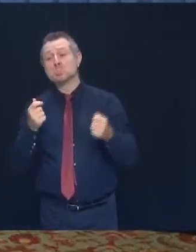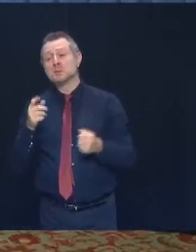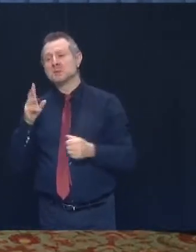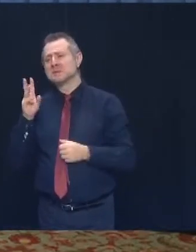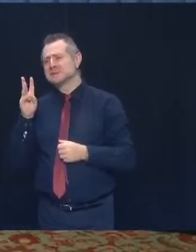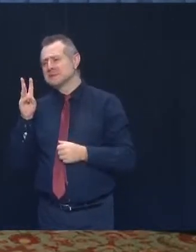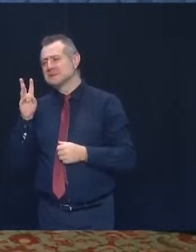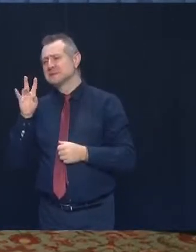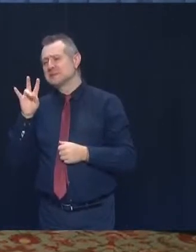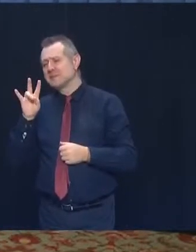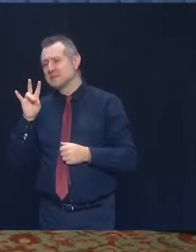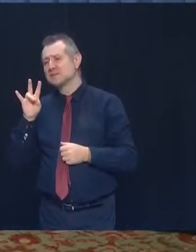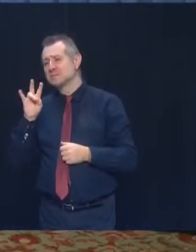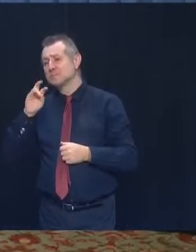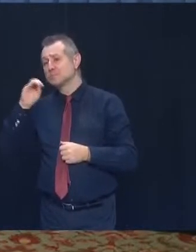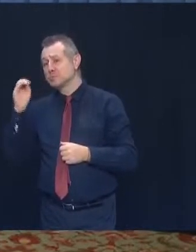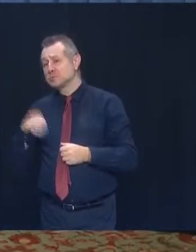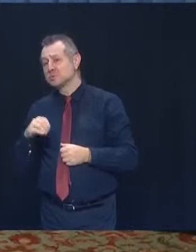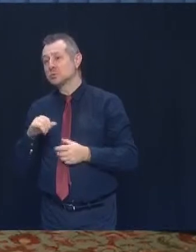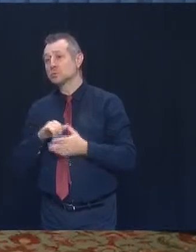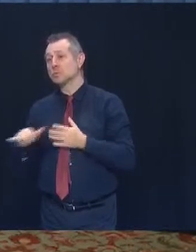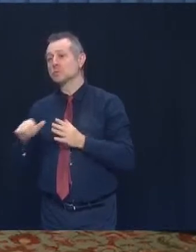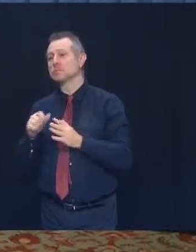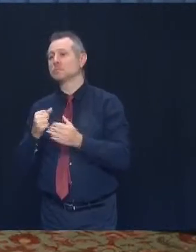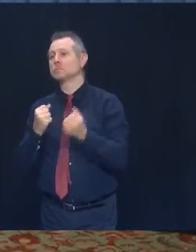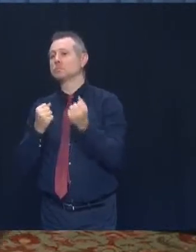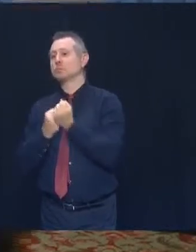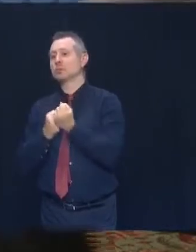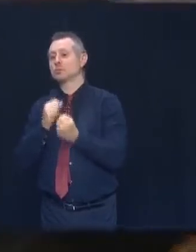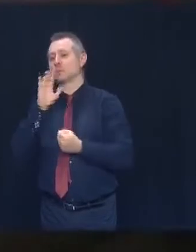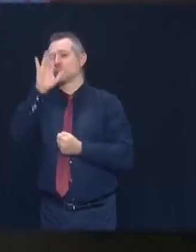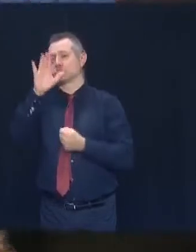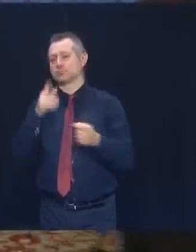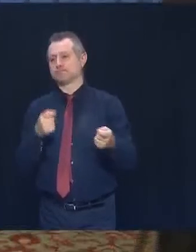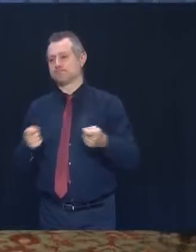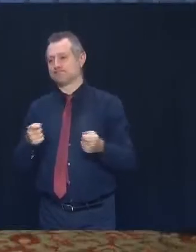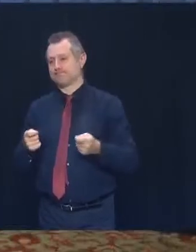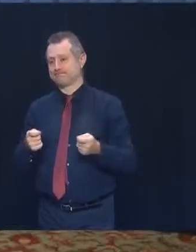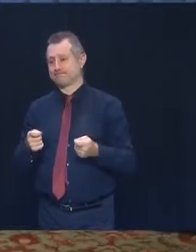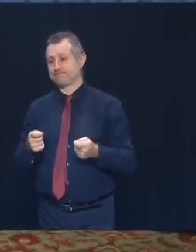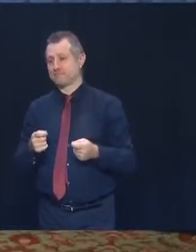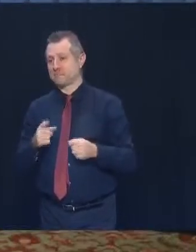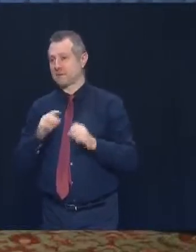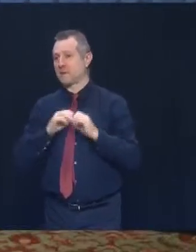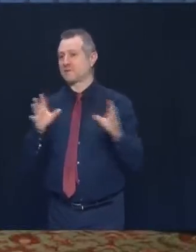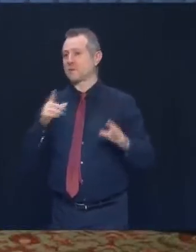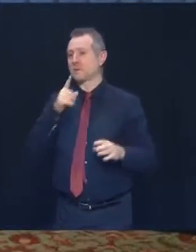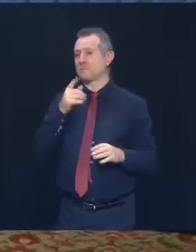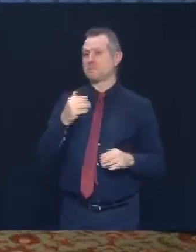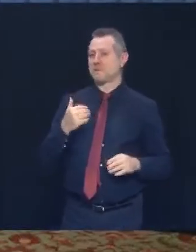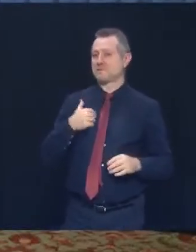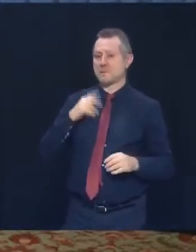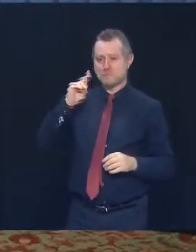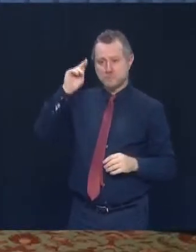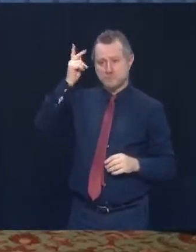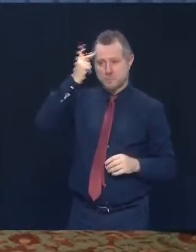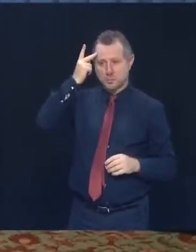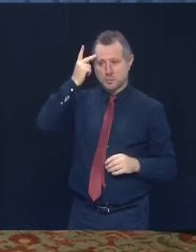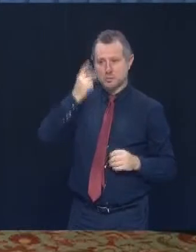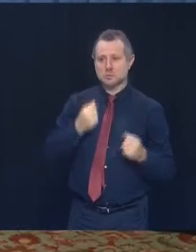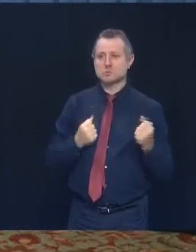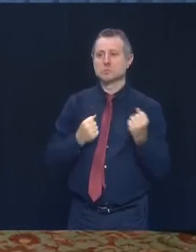your handling of the pandemic? Do you think that's why, in part, we've got some political capital when it comes to, say, making decisions